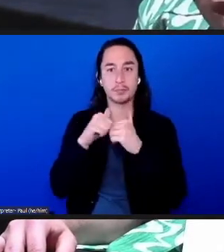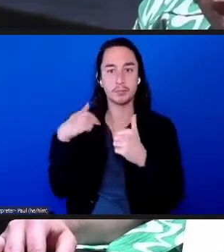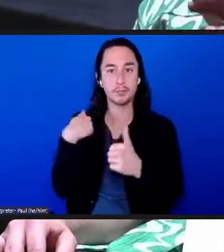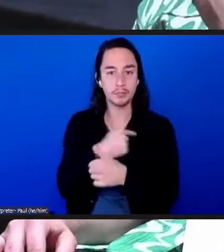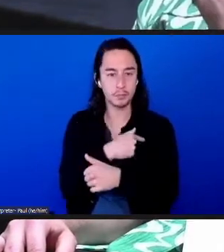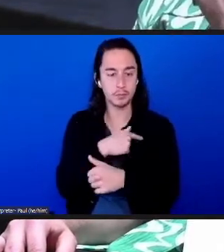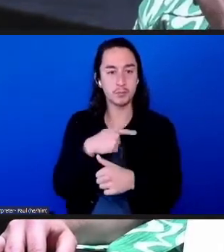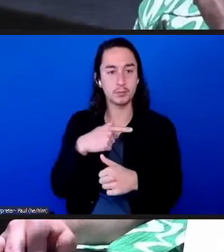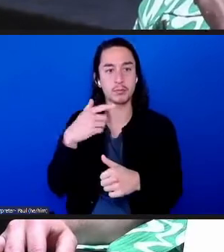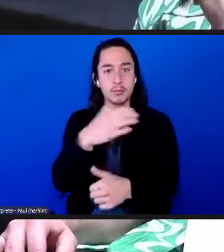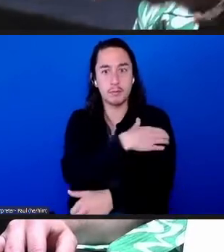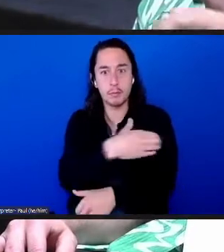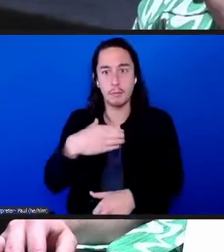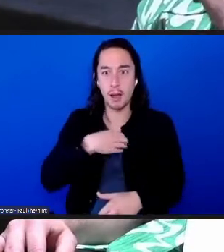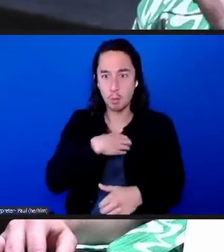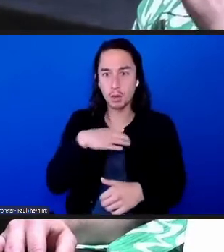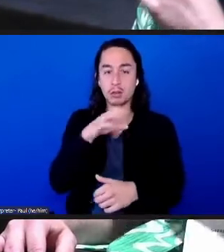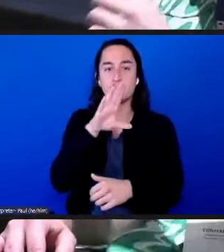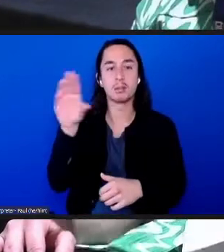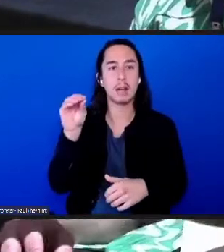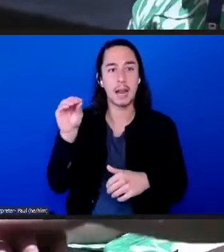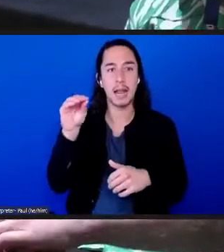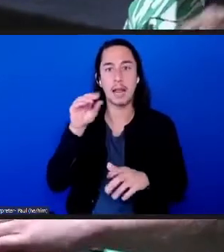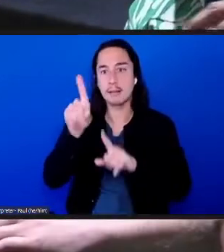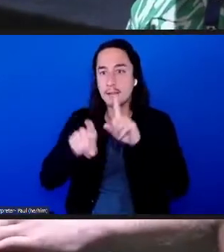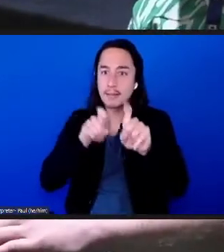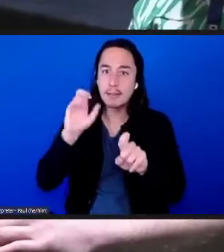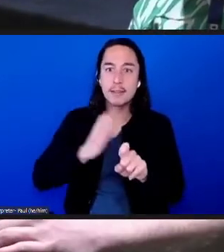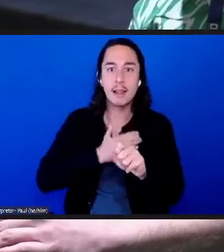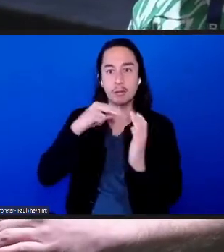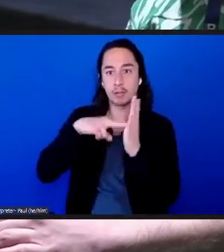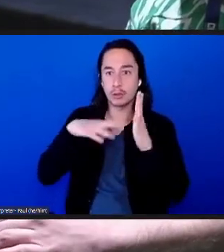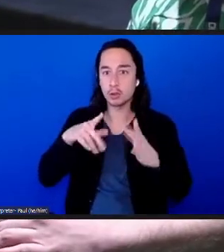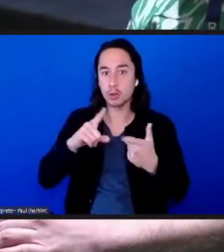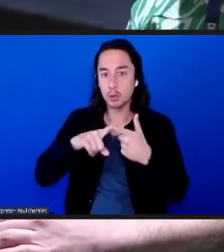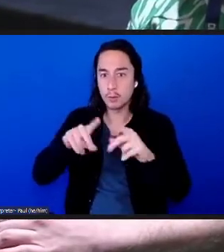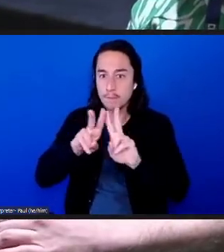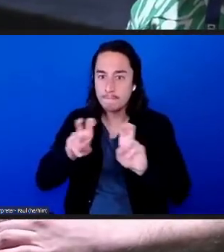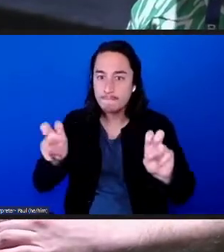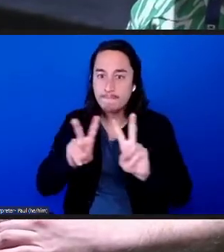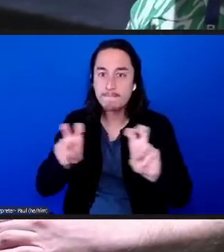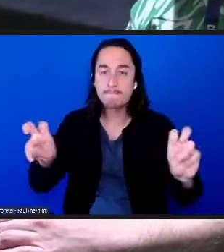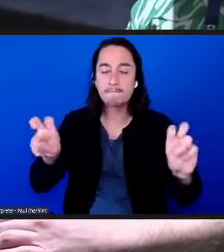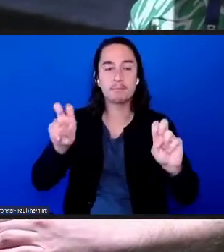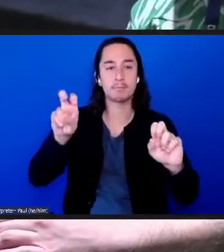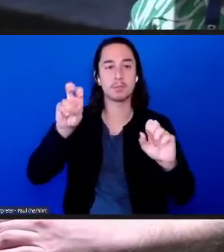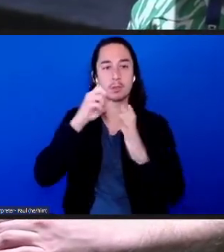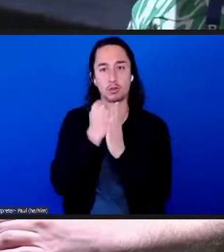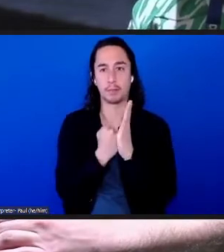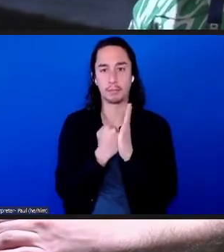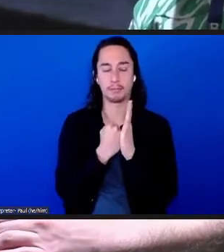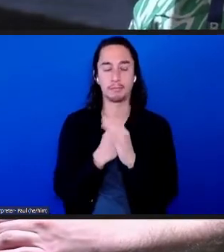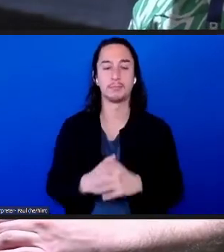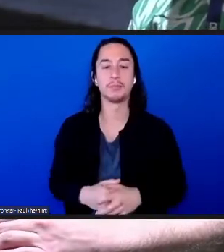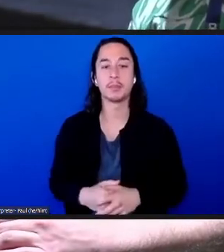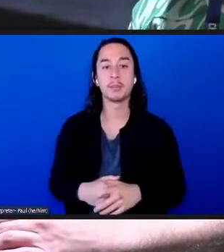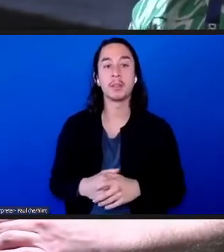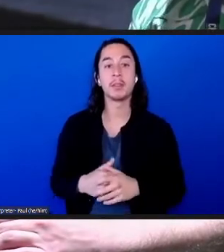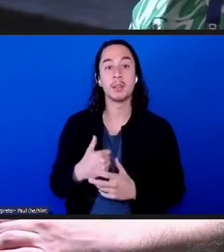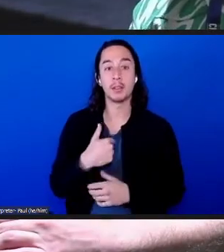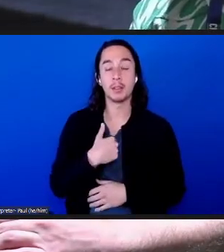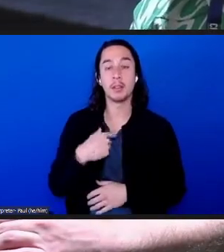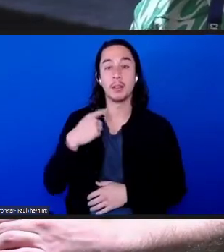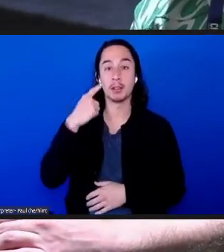how are we empowering and inquiring of our readers to interrogate the script. I think there is, because